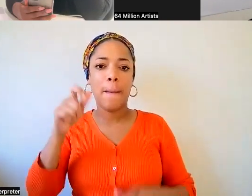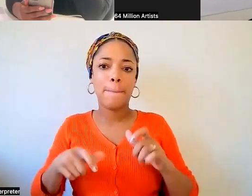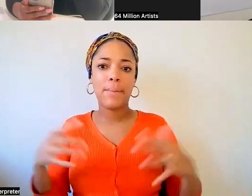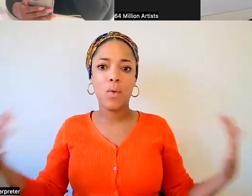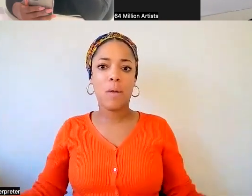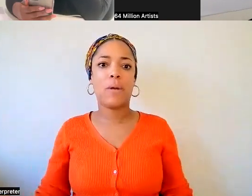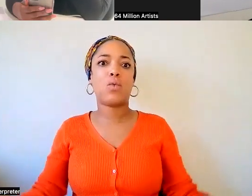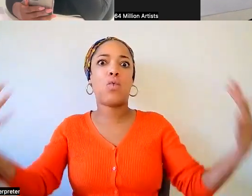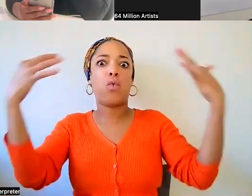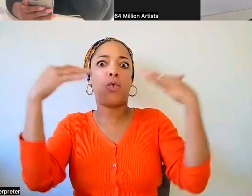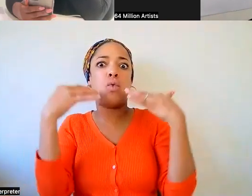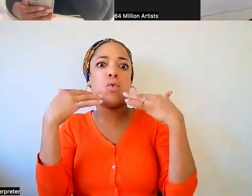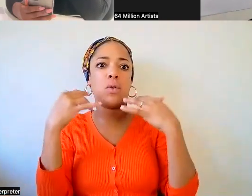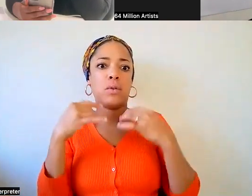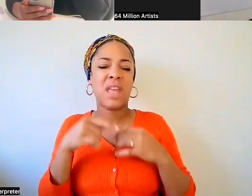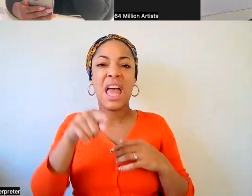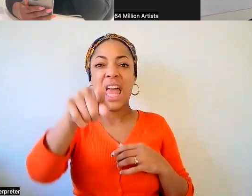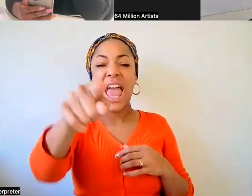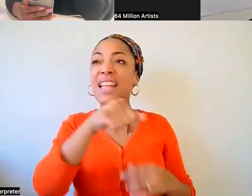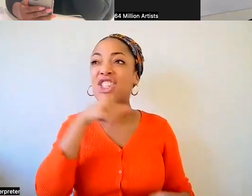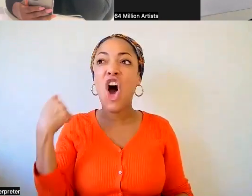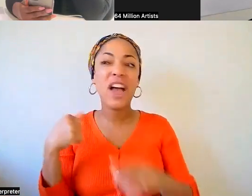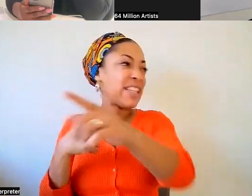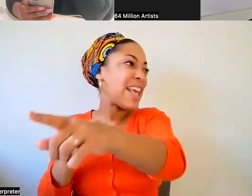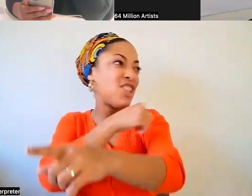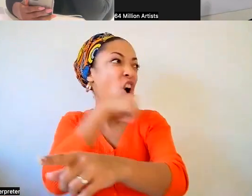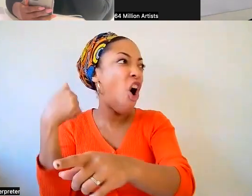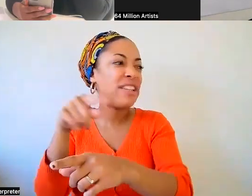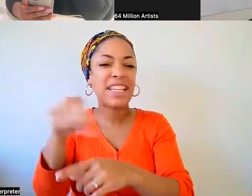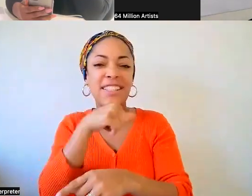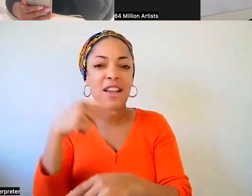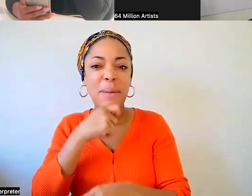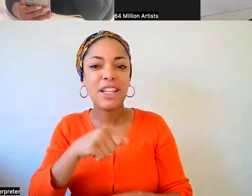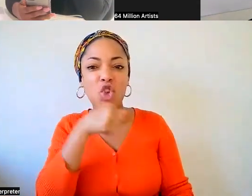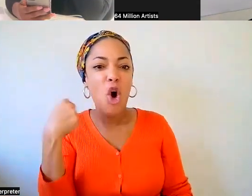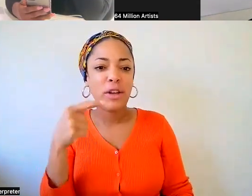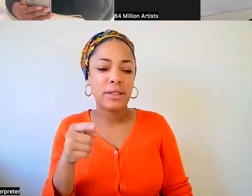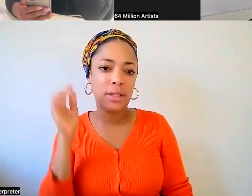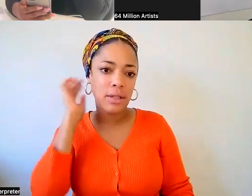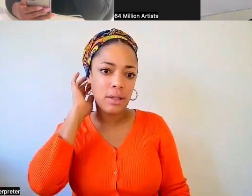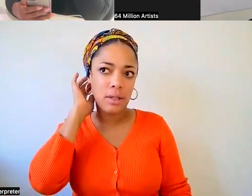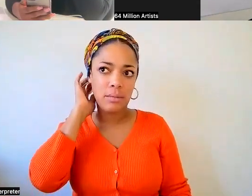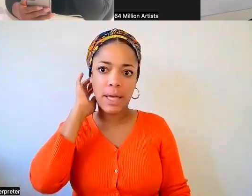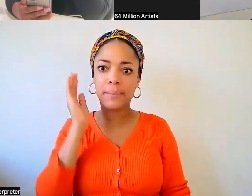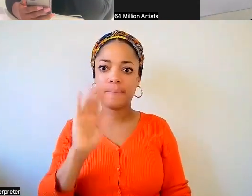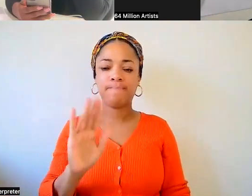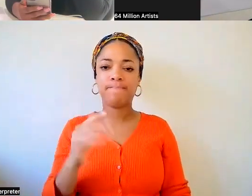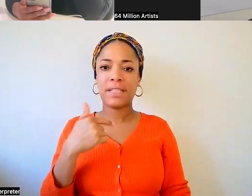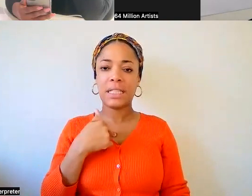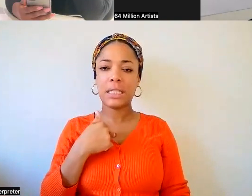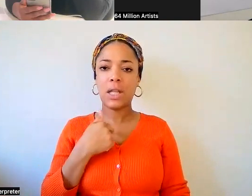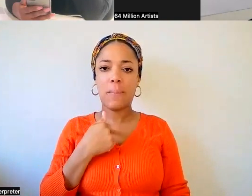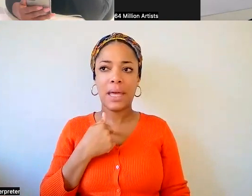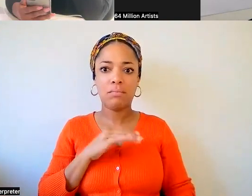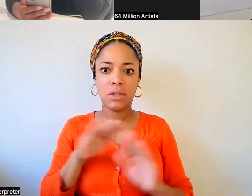coming up to me going, it's nice. It's that. And I said, sorry. Said, no, no, we know you. You're famous in China. I said,